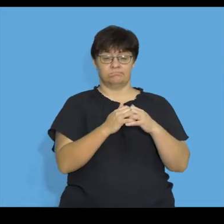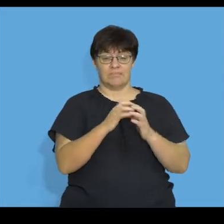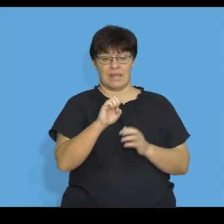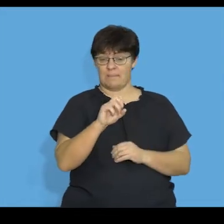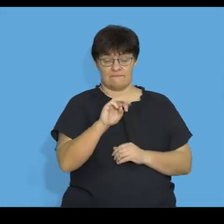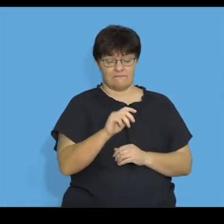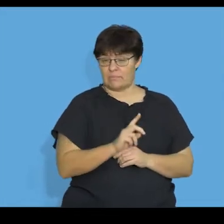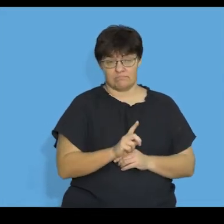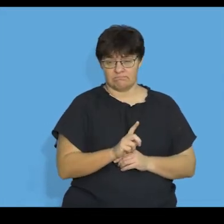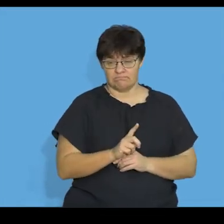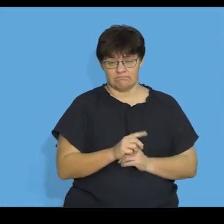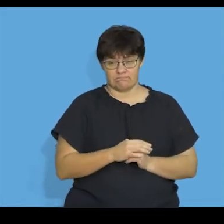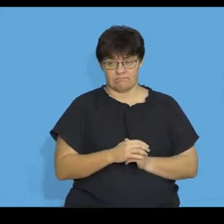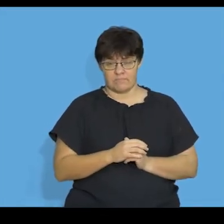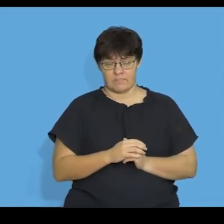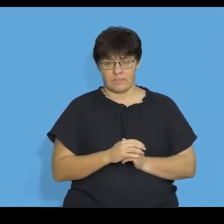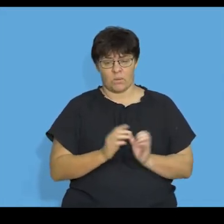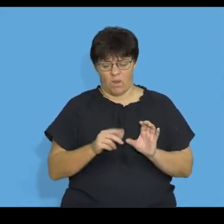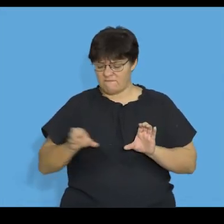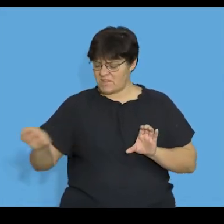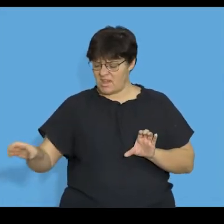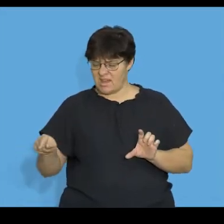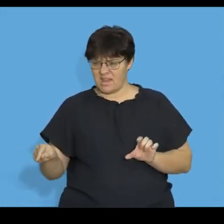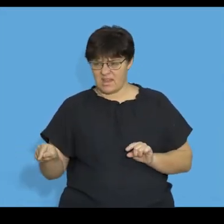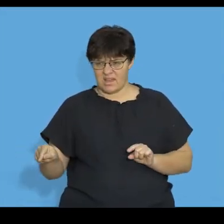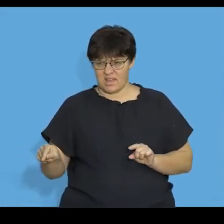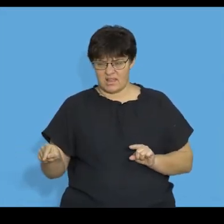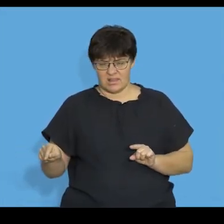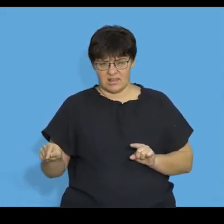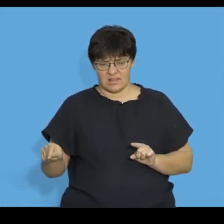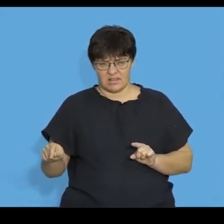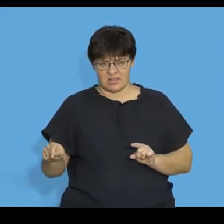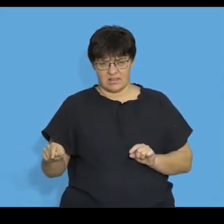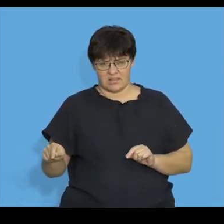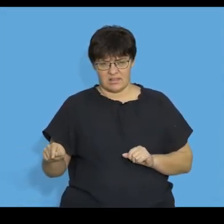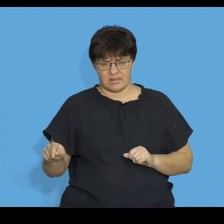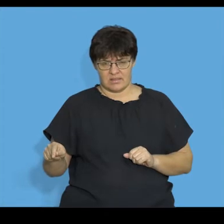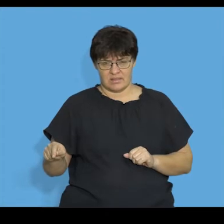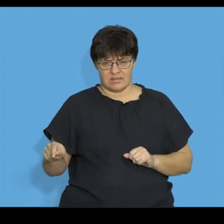EMF, not a very big induced current. So it's a very small